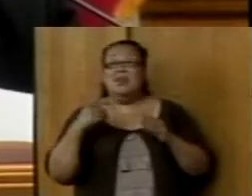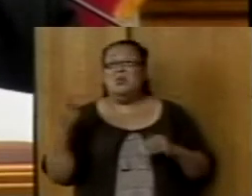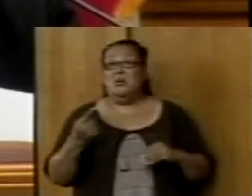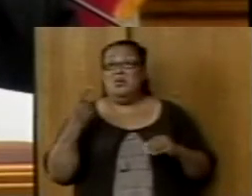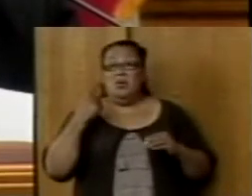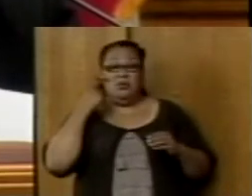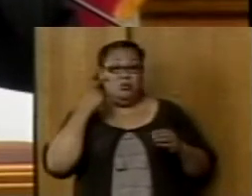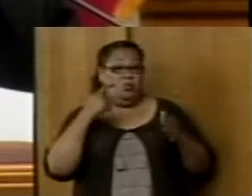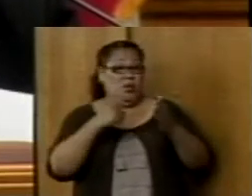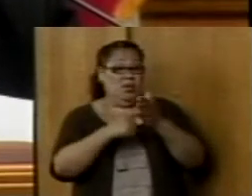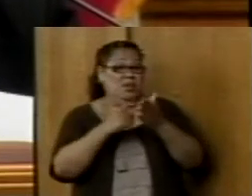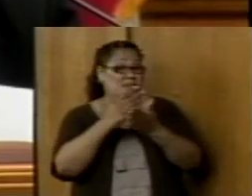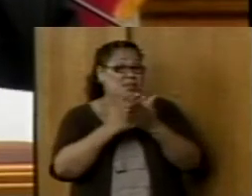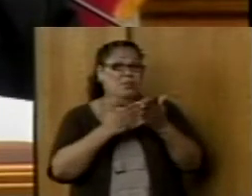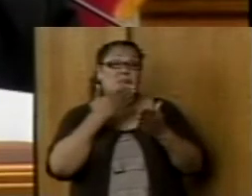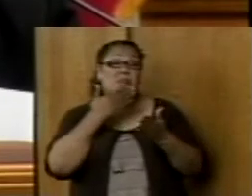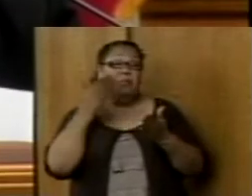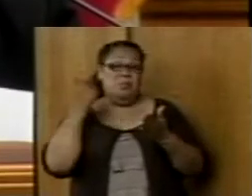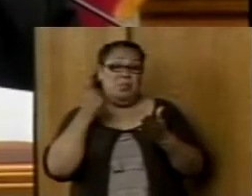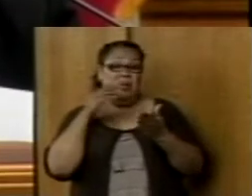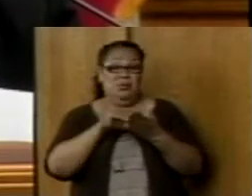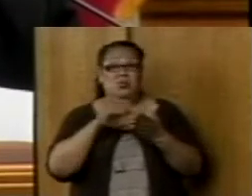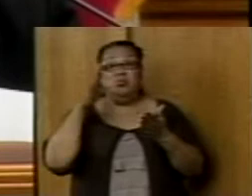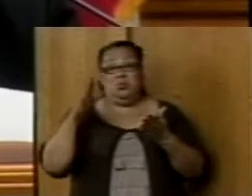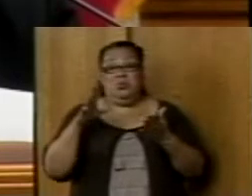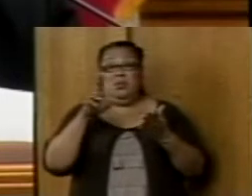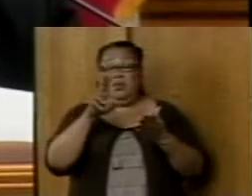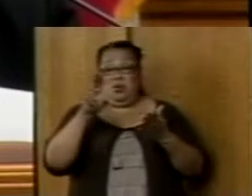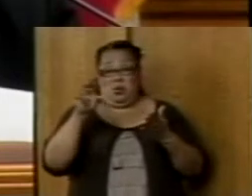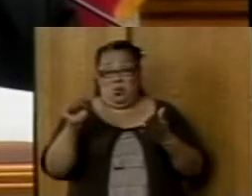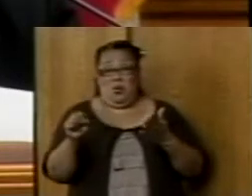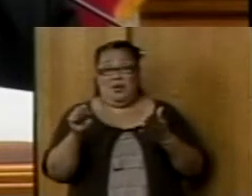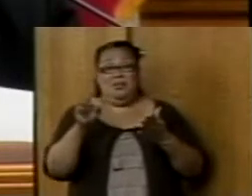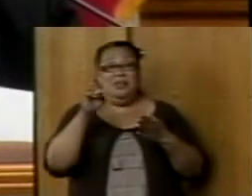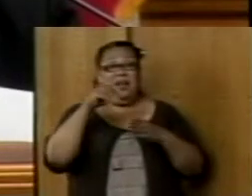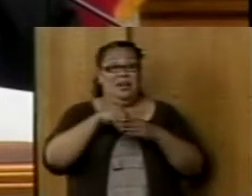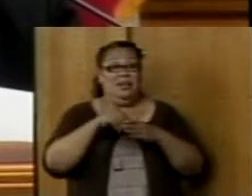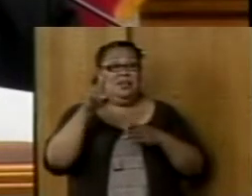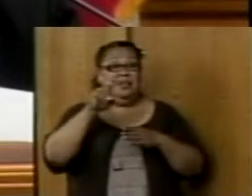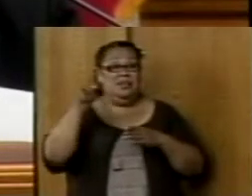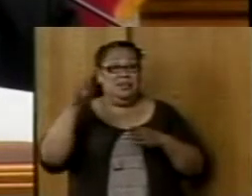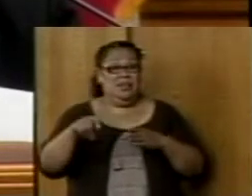recognized as some of the best students in the U.S. and in Texas. And we